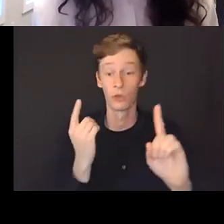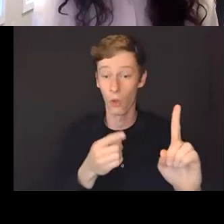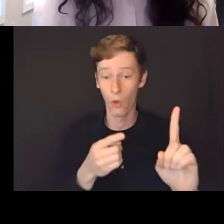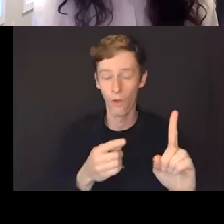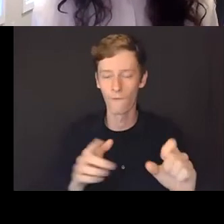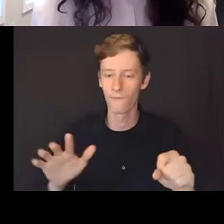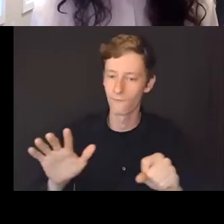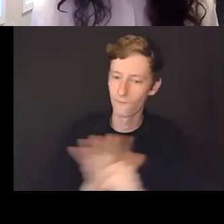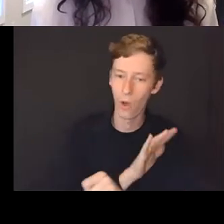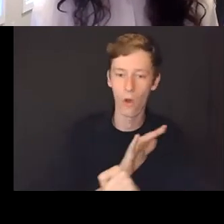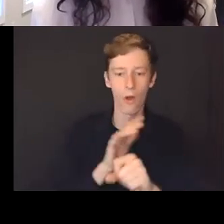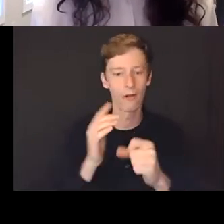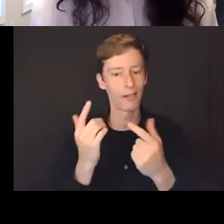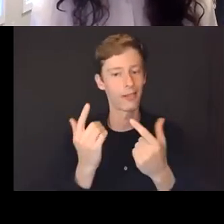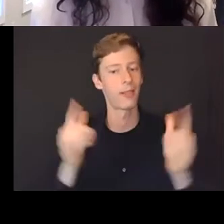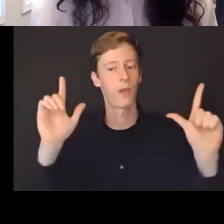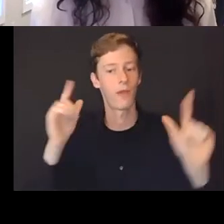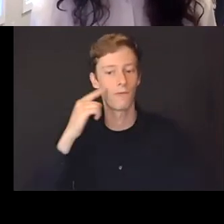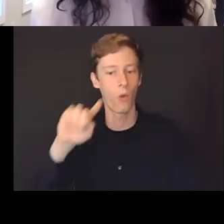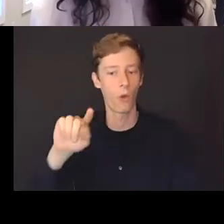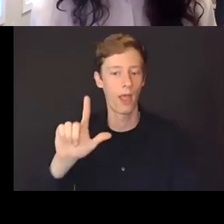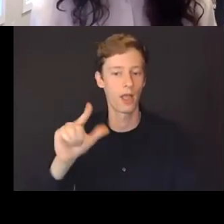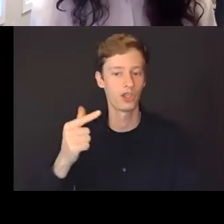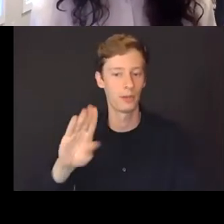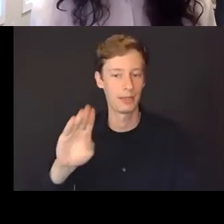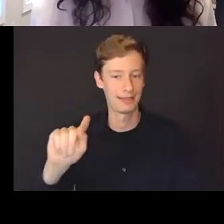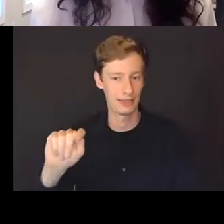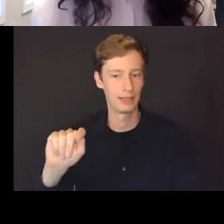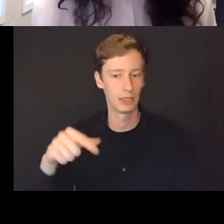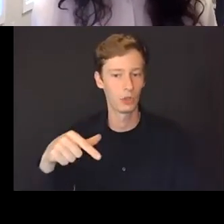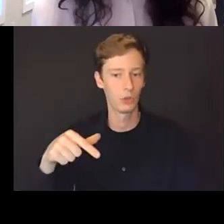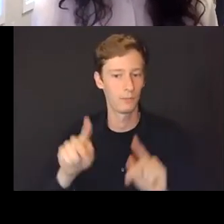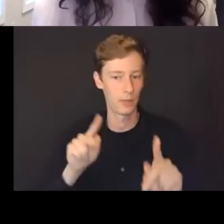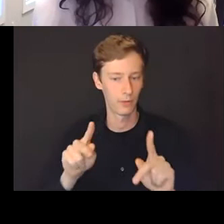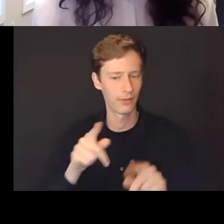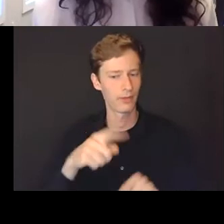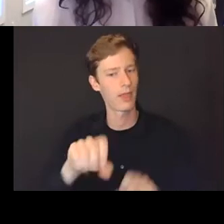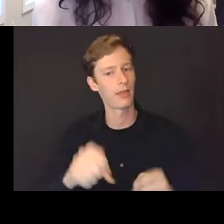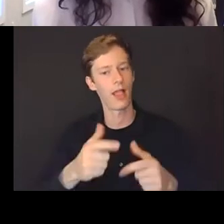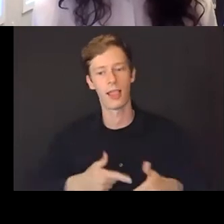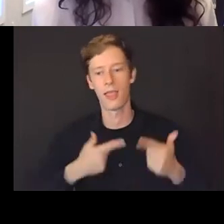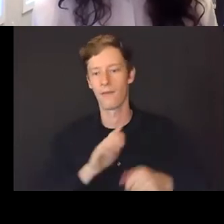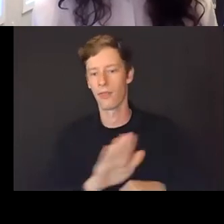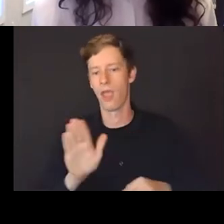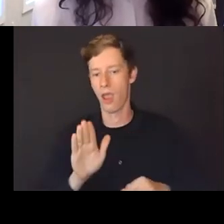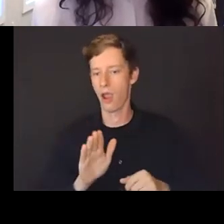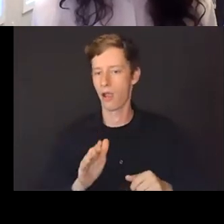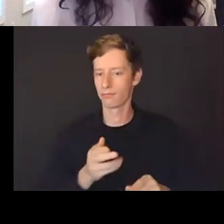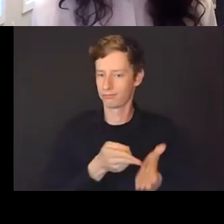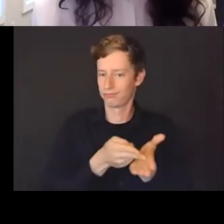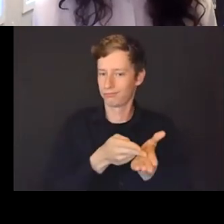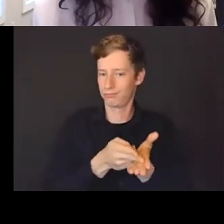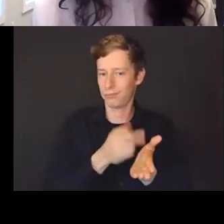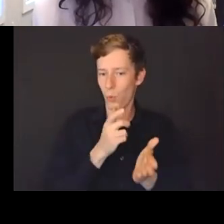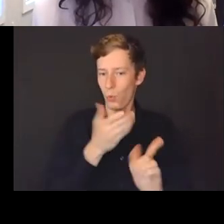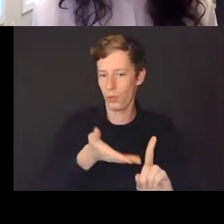people so they can thrive being their authentic selves. And so, I first want to say that Equality Virginia